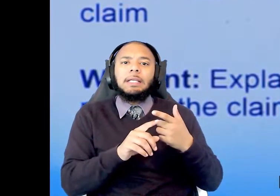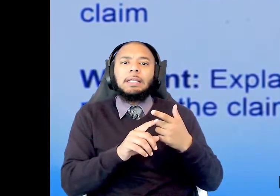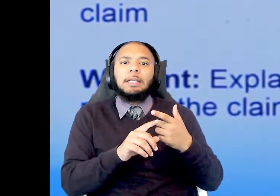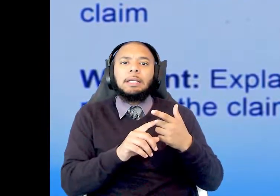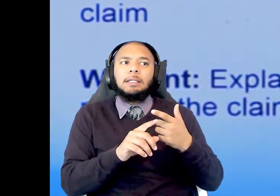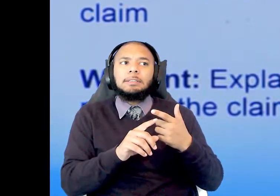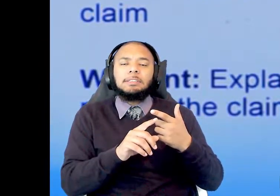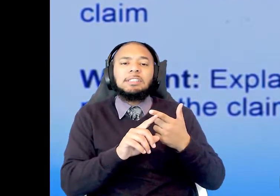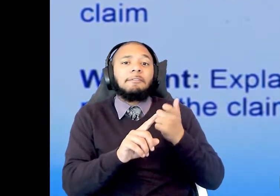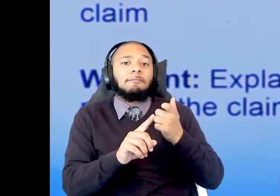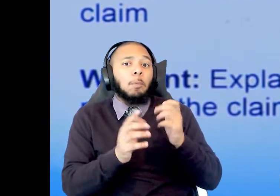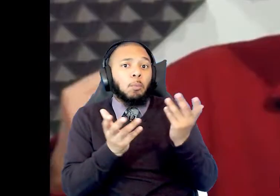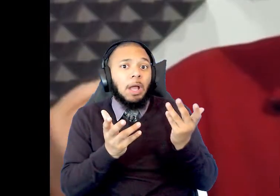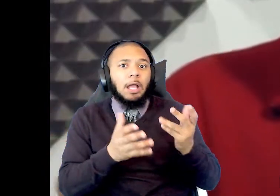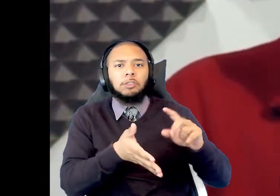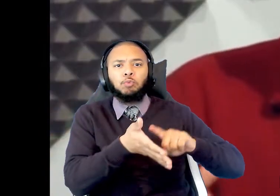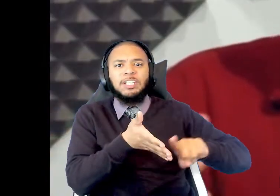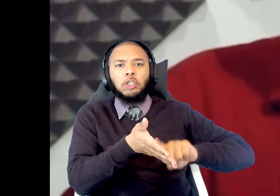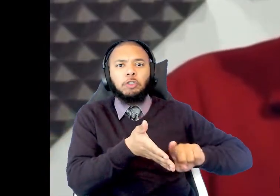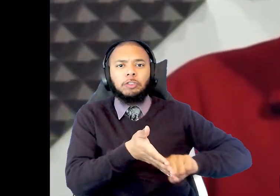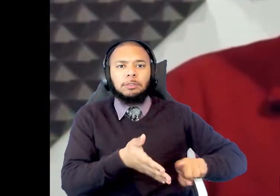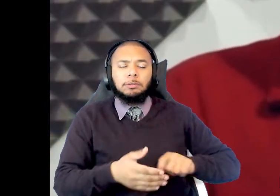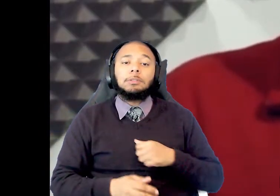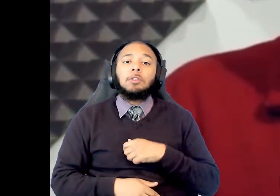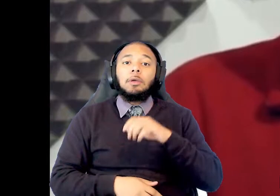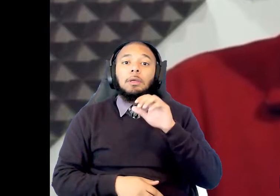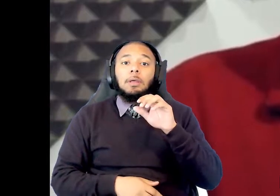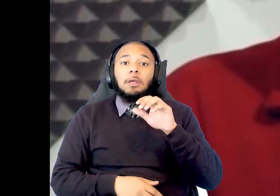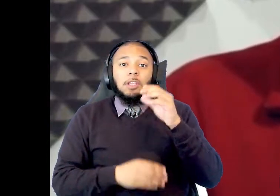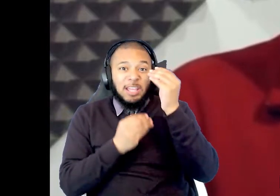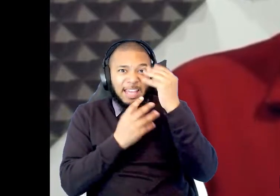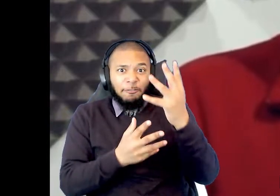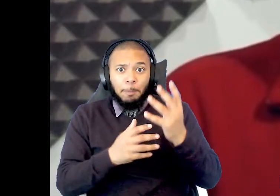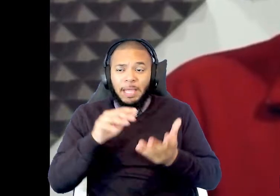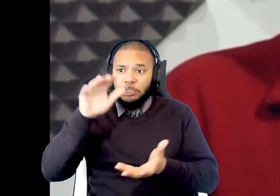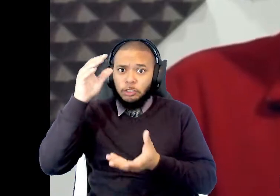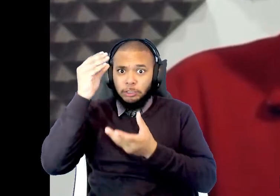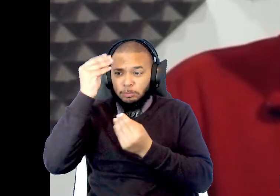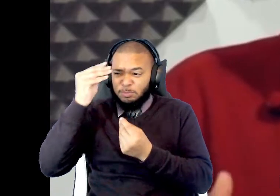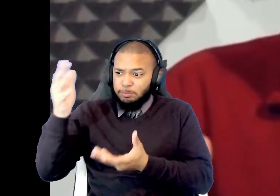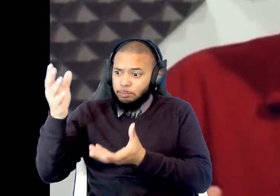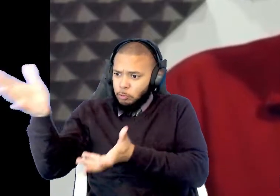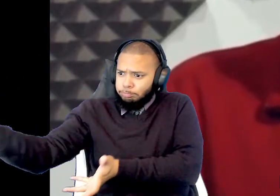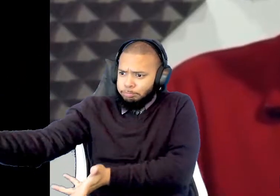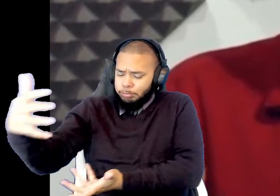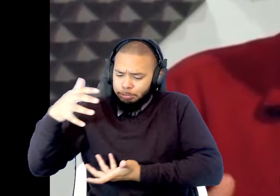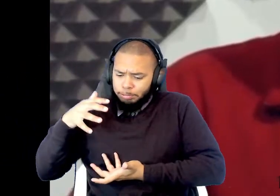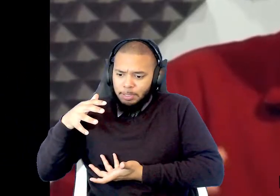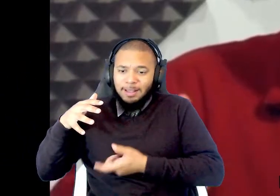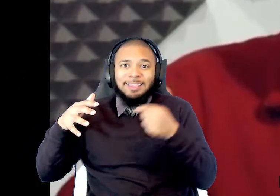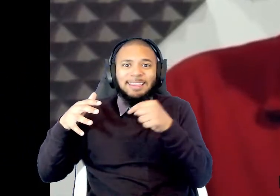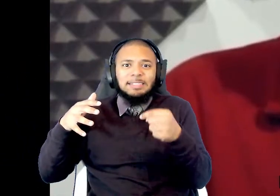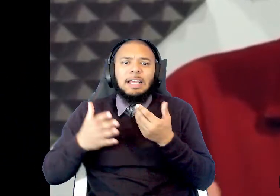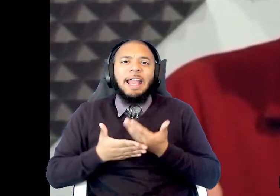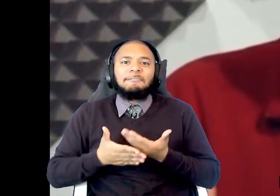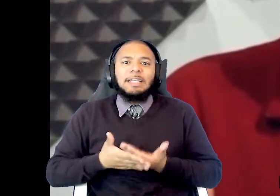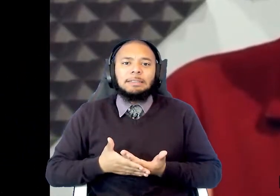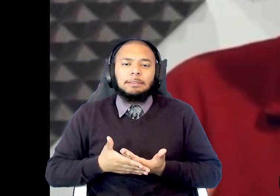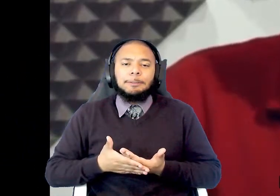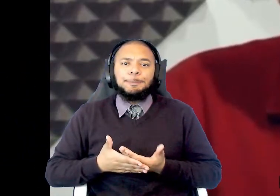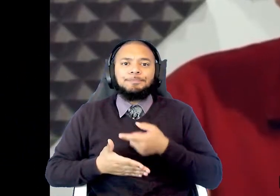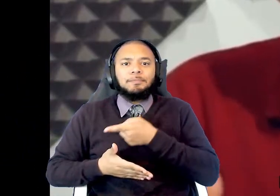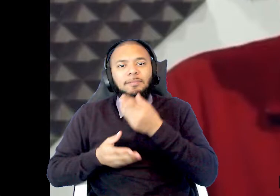research, right? So all of that information that you have to support it, that's the evidence, right? That's our